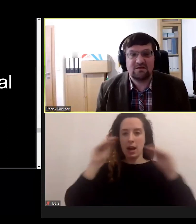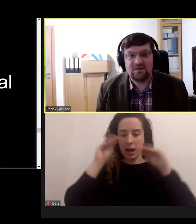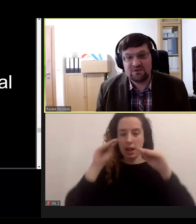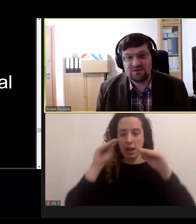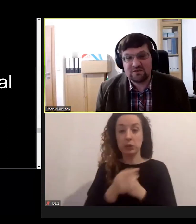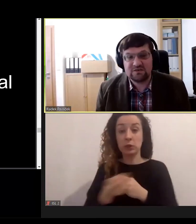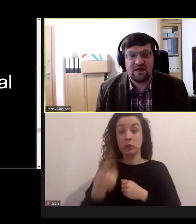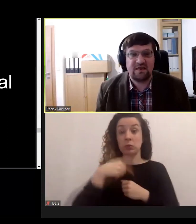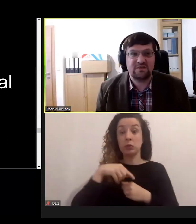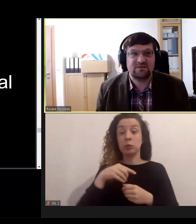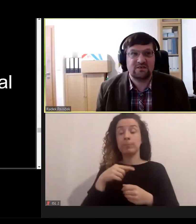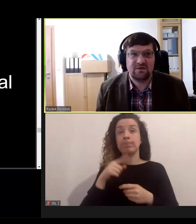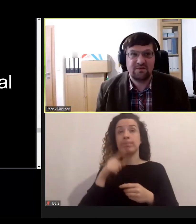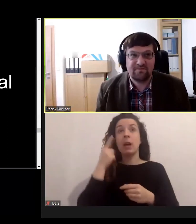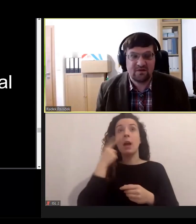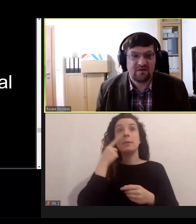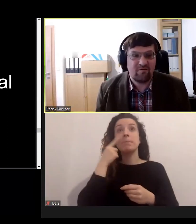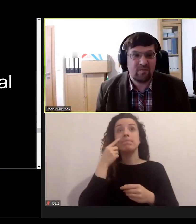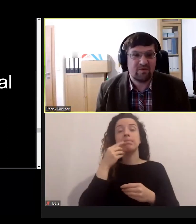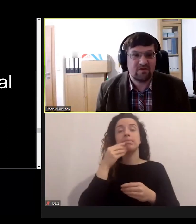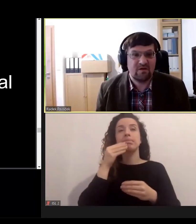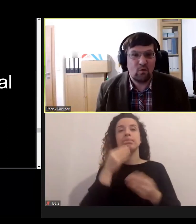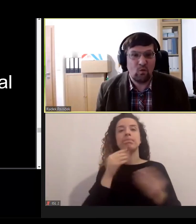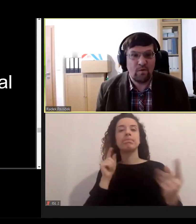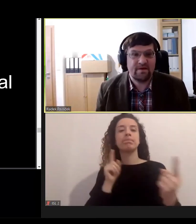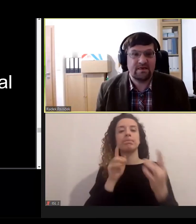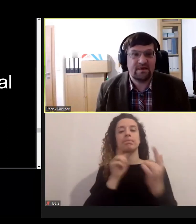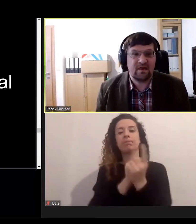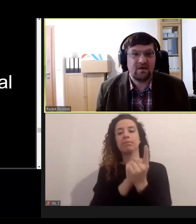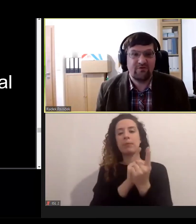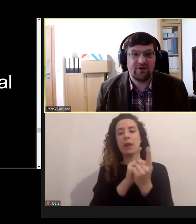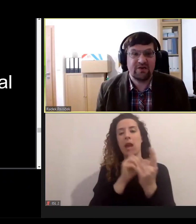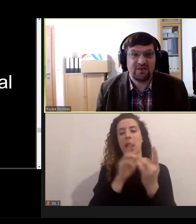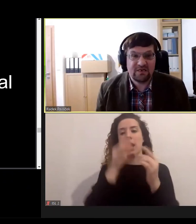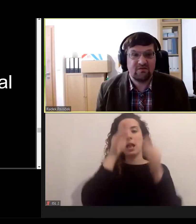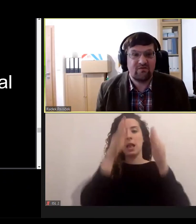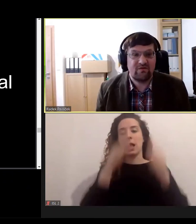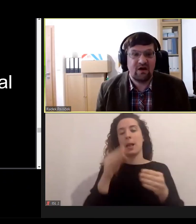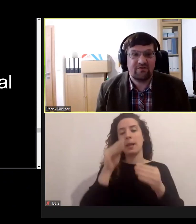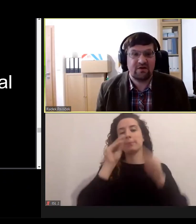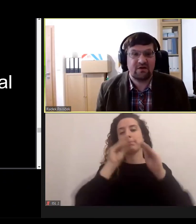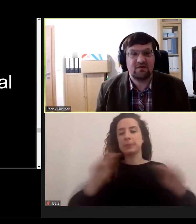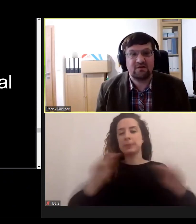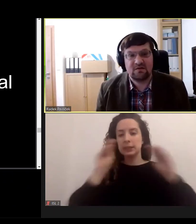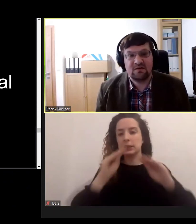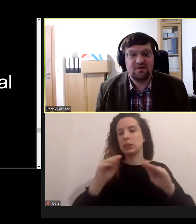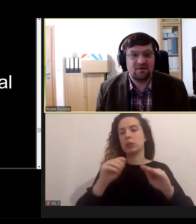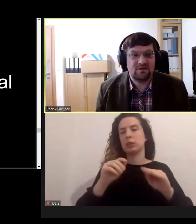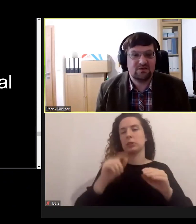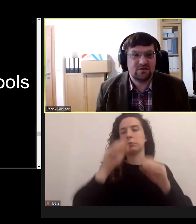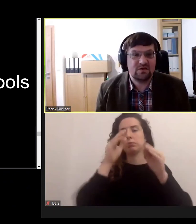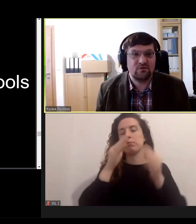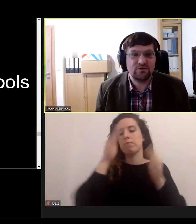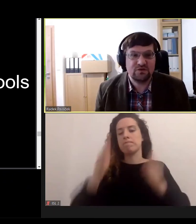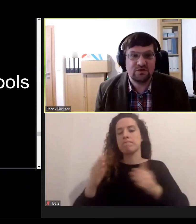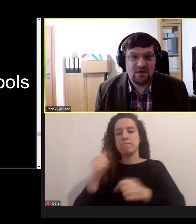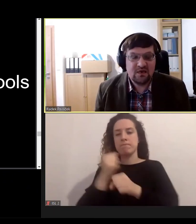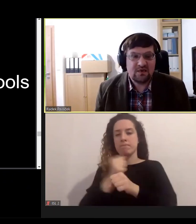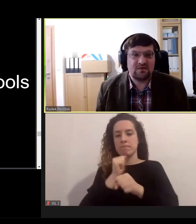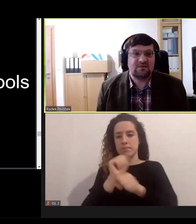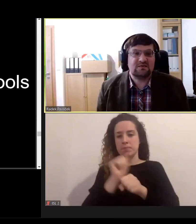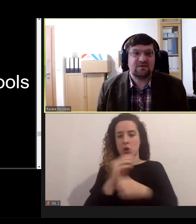The second one is on the application of assistive technologies, since this is something what it's